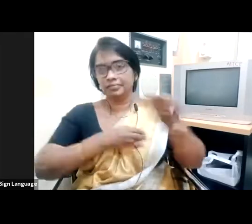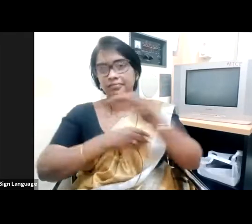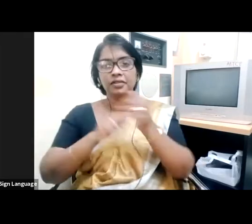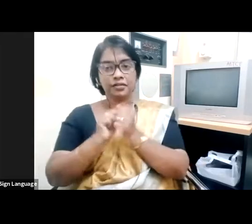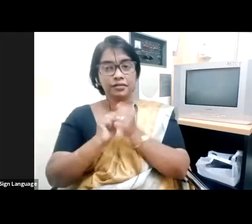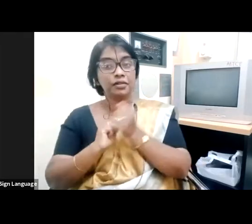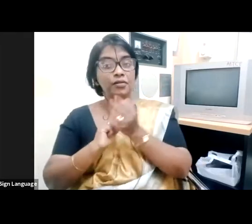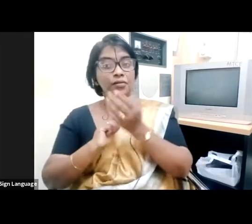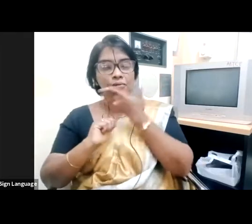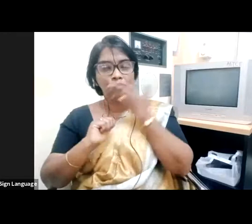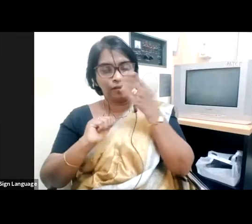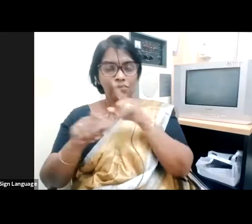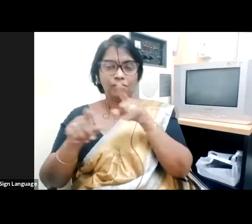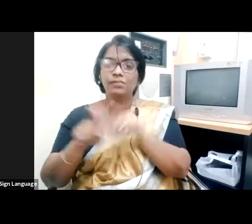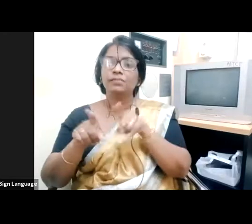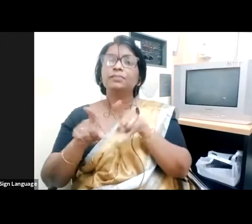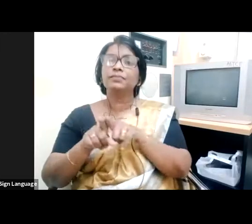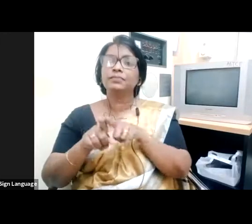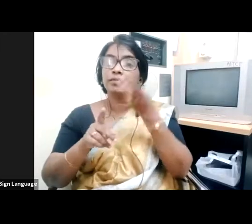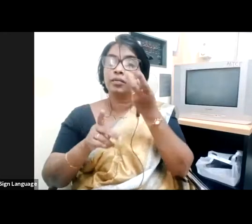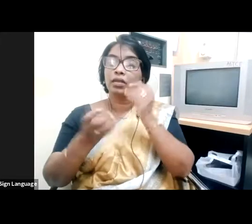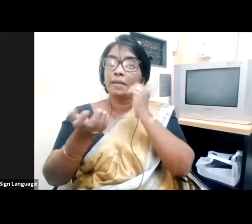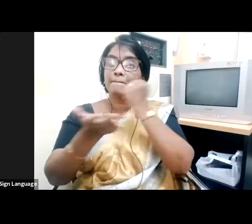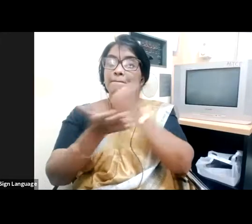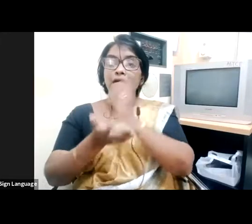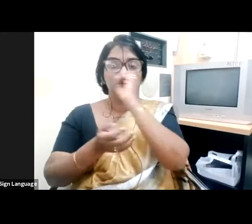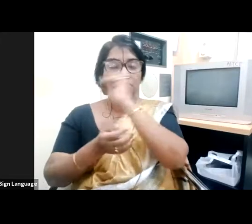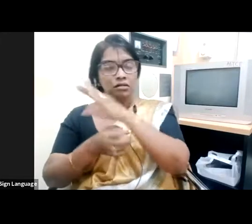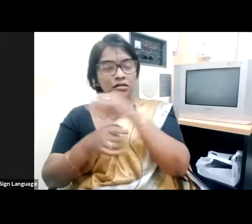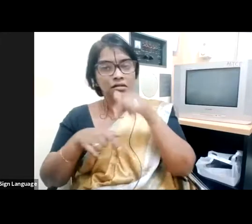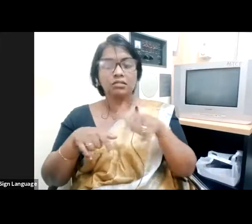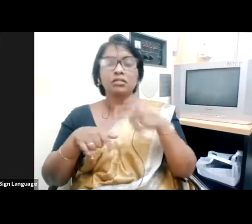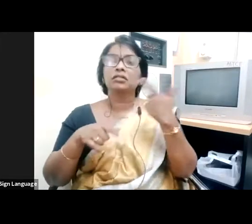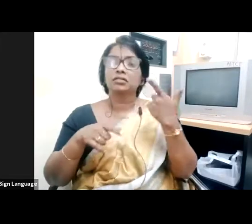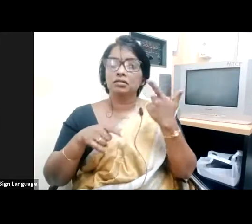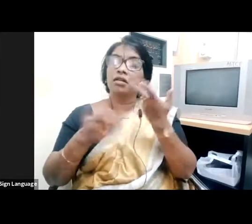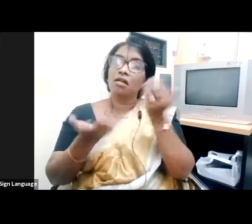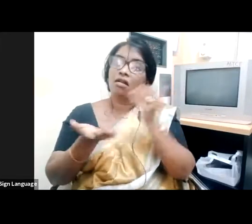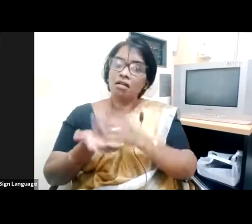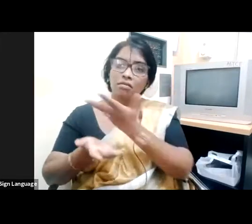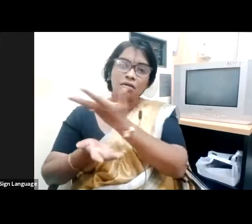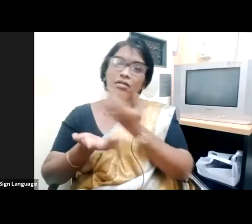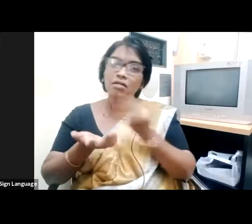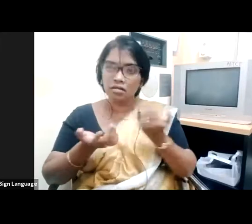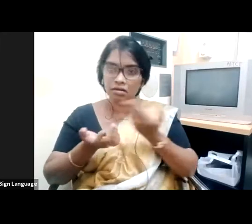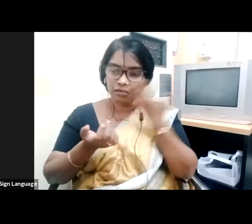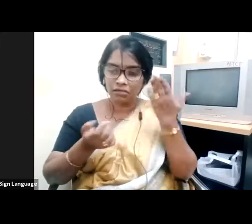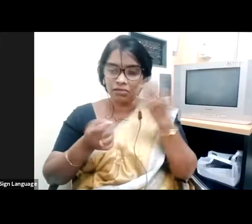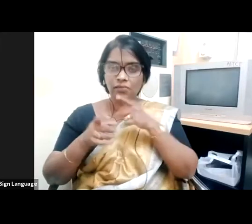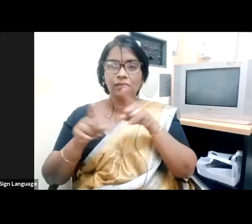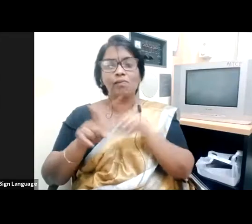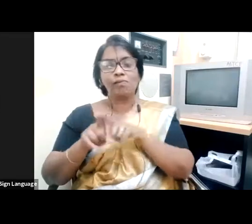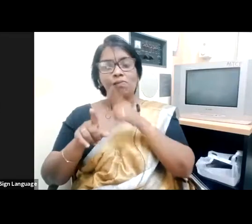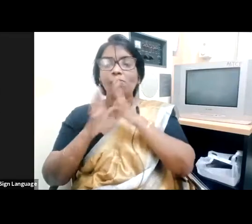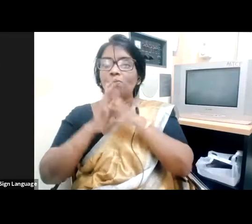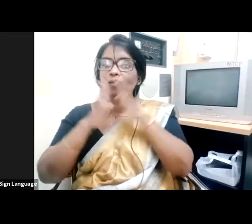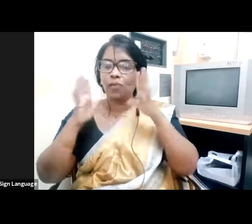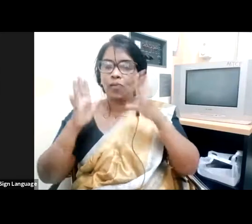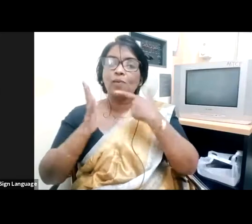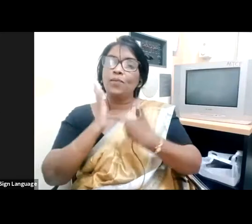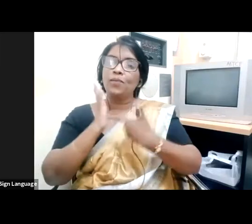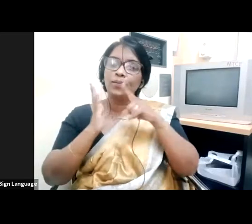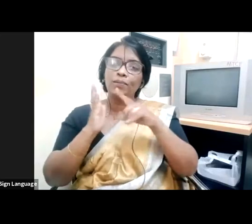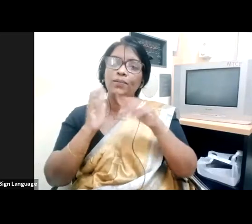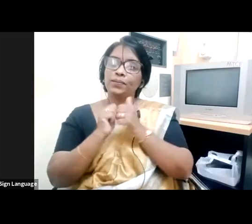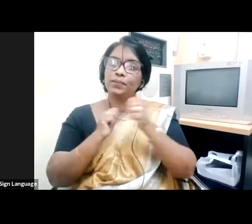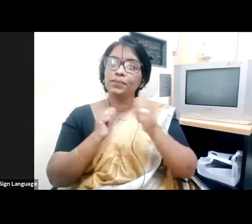in all the retail shops because most of it is now done over the M-Pesa platform. They're able to pay their